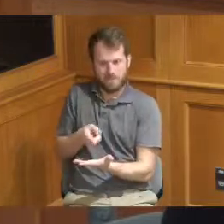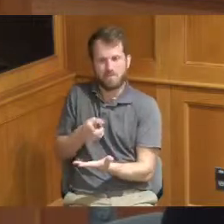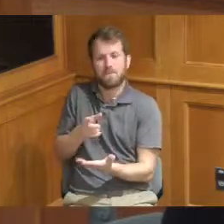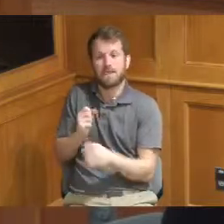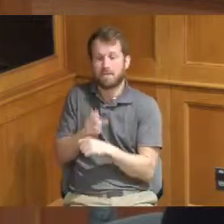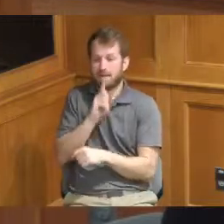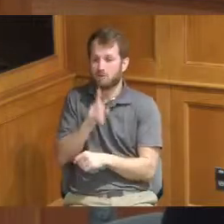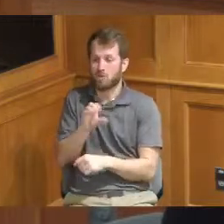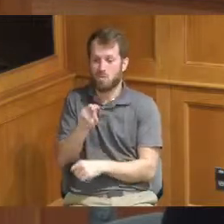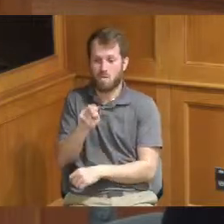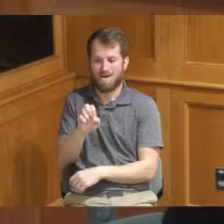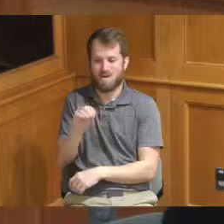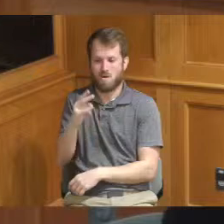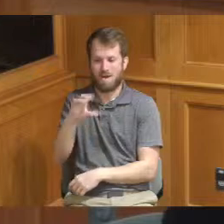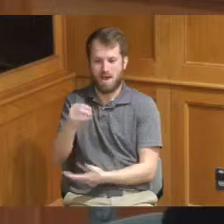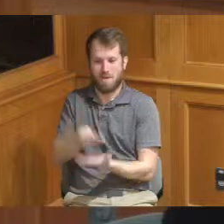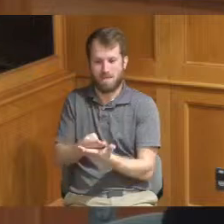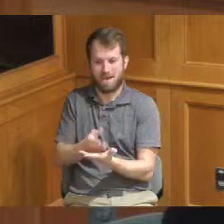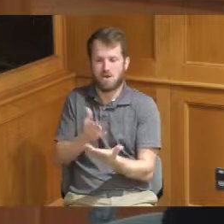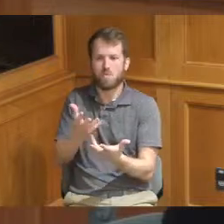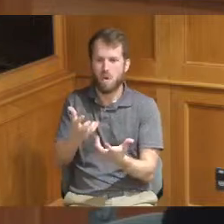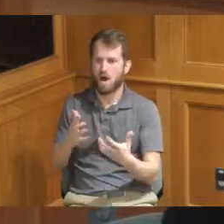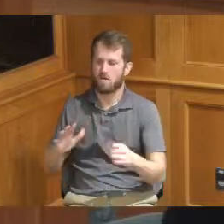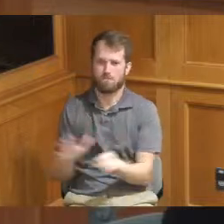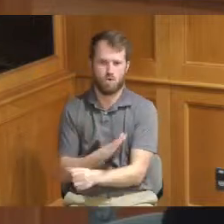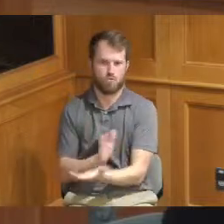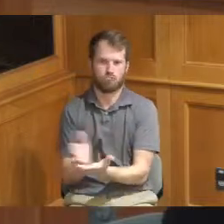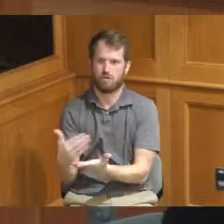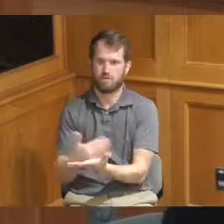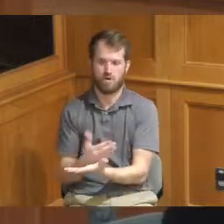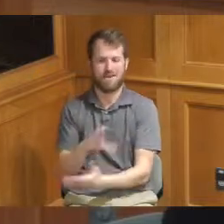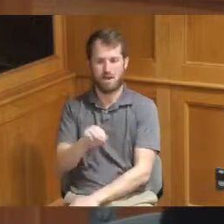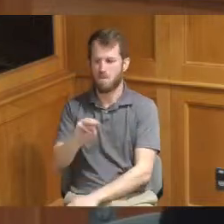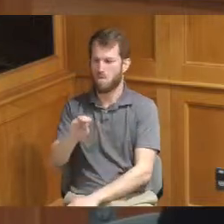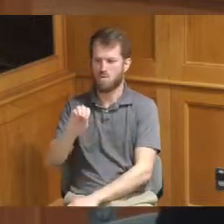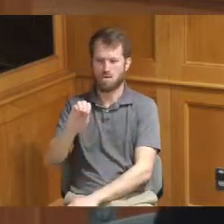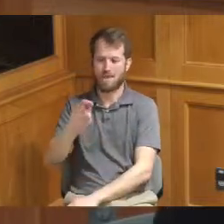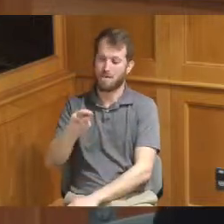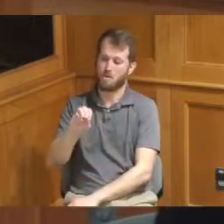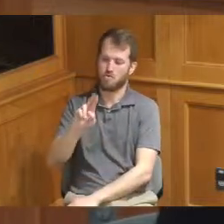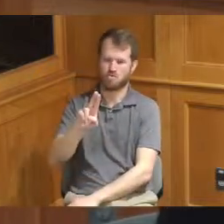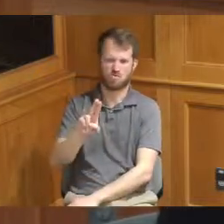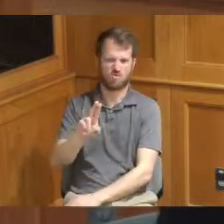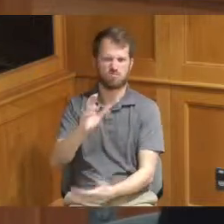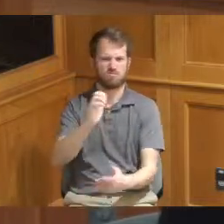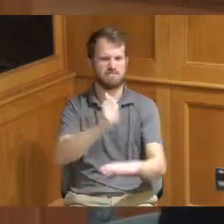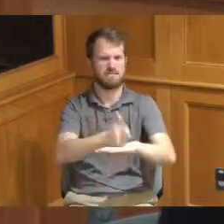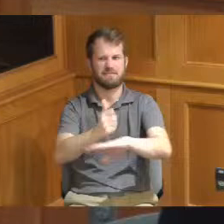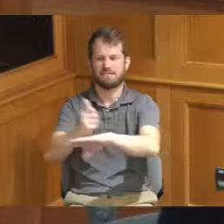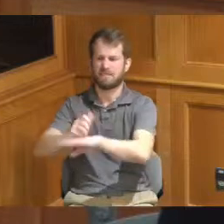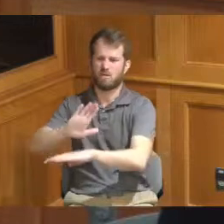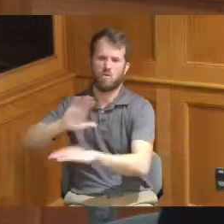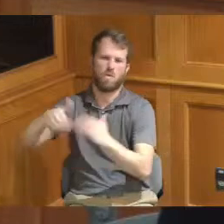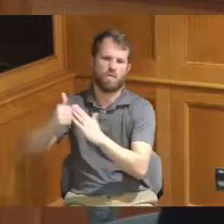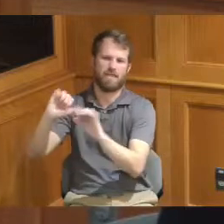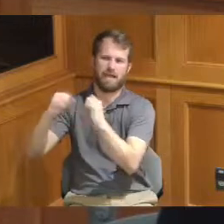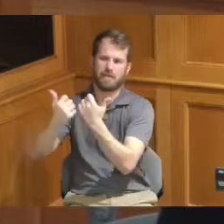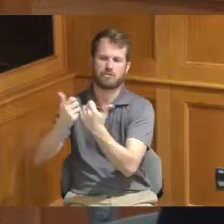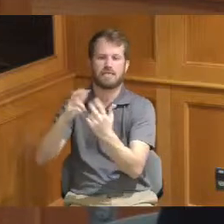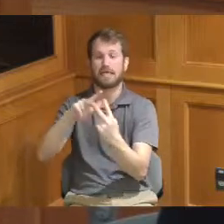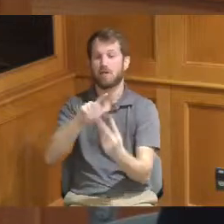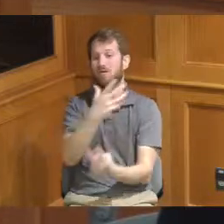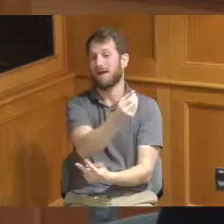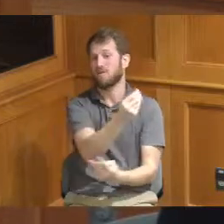everything we do within the One Ohio funding is fully transparent, and we have MOUs established with every agency, either contracts with outside agencies